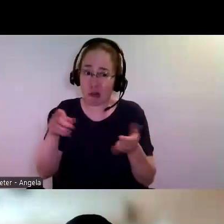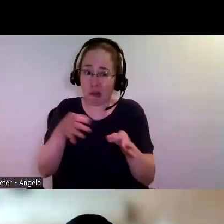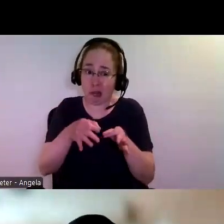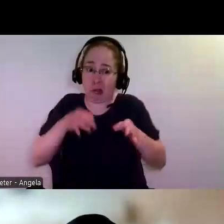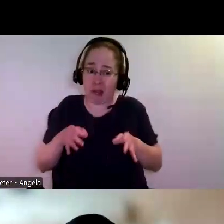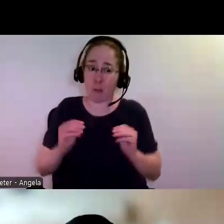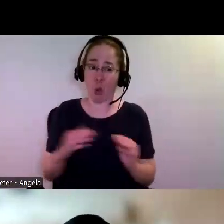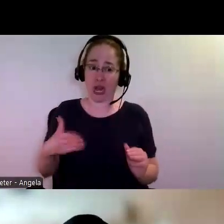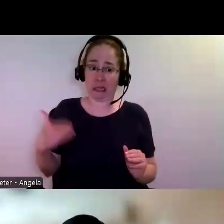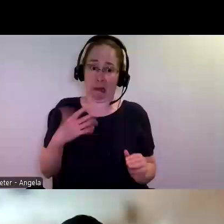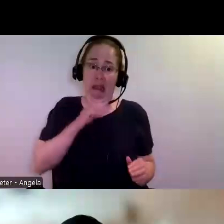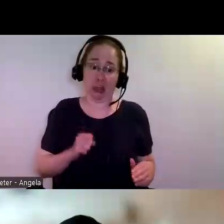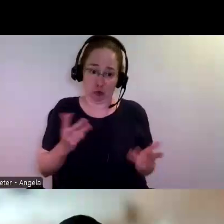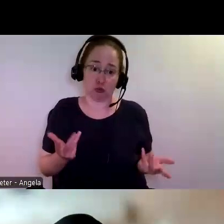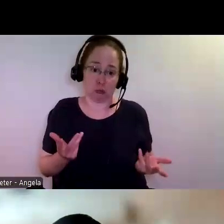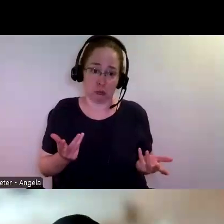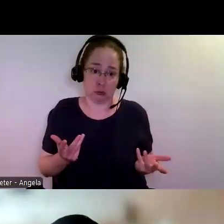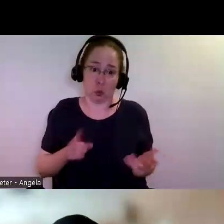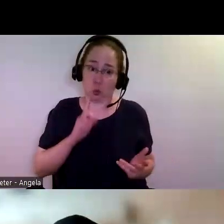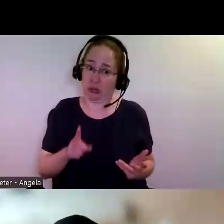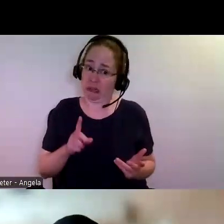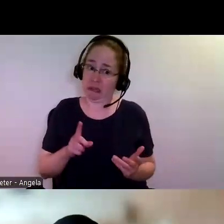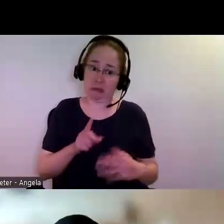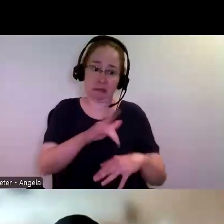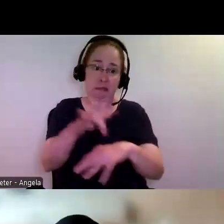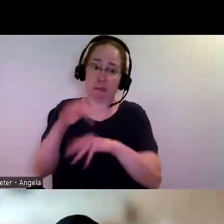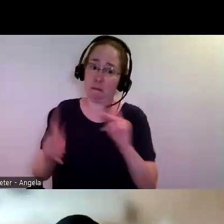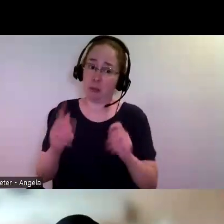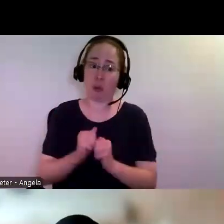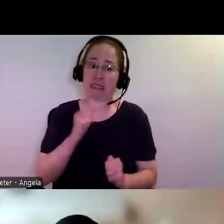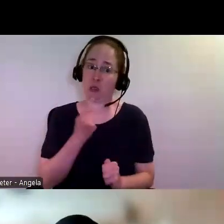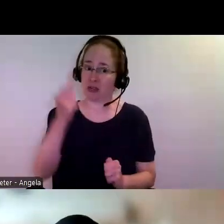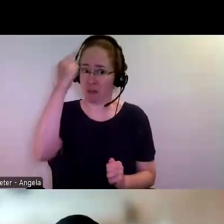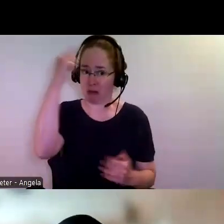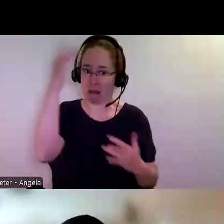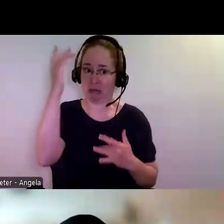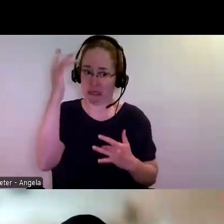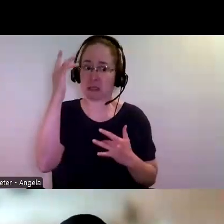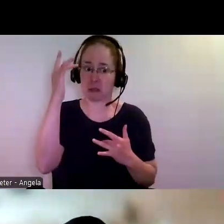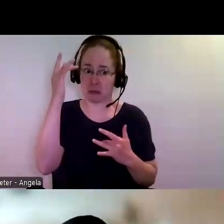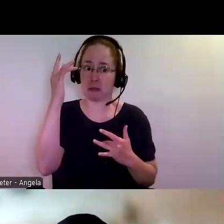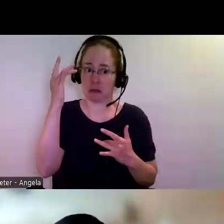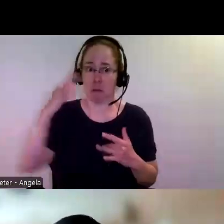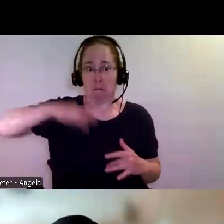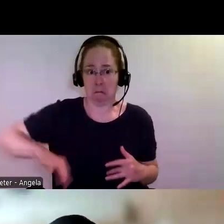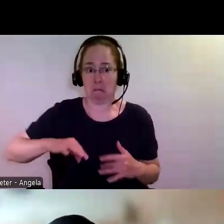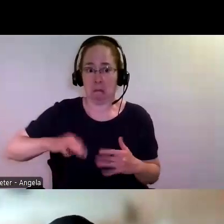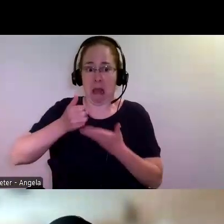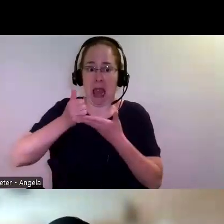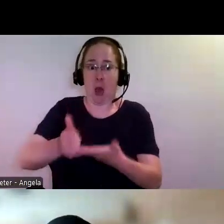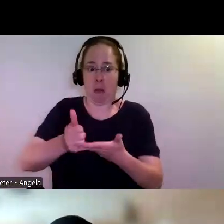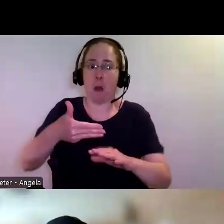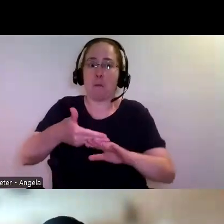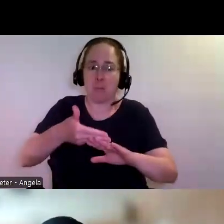to a younger age if we want to really reach people with serious mental illness in a way that we can help them before